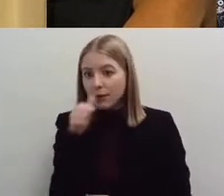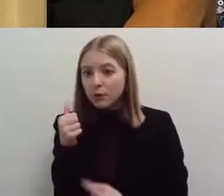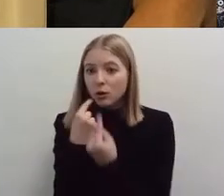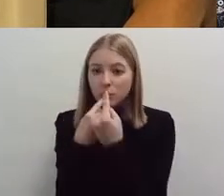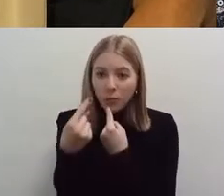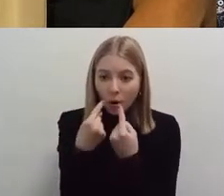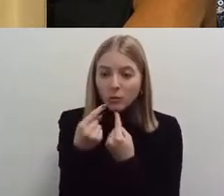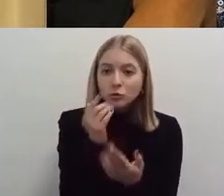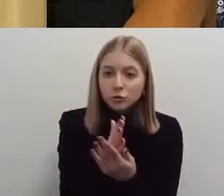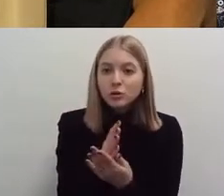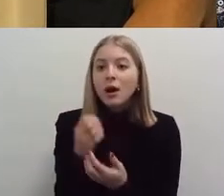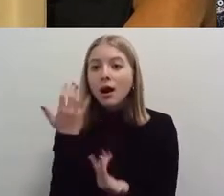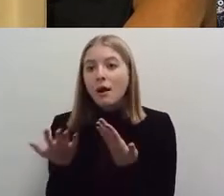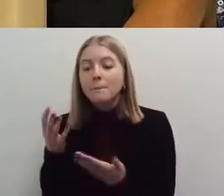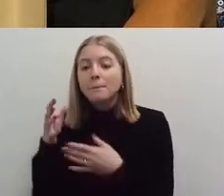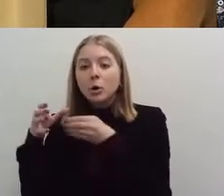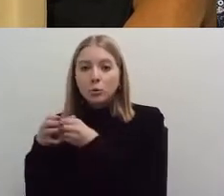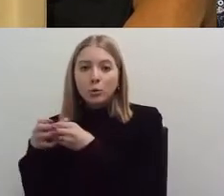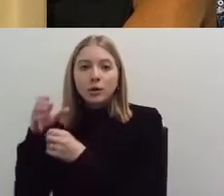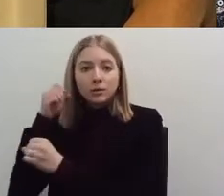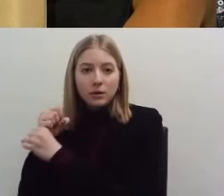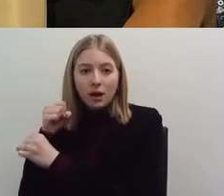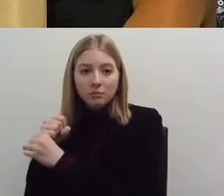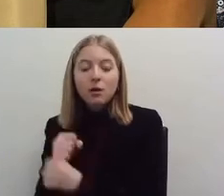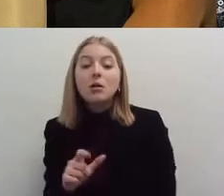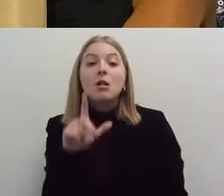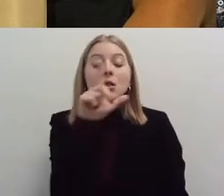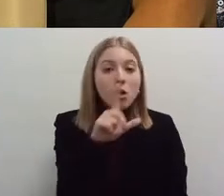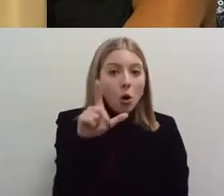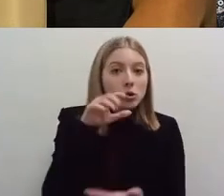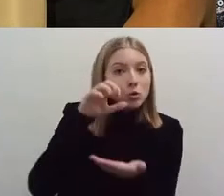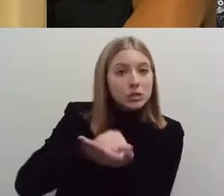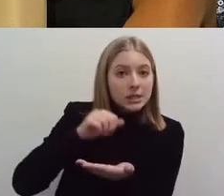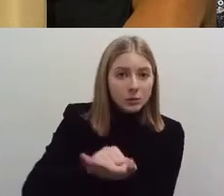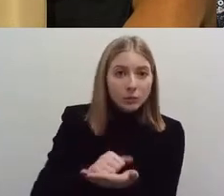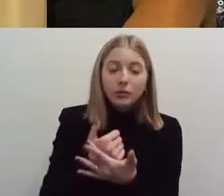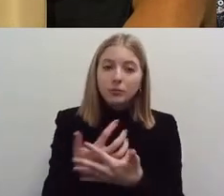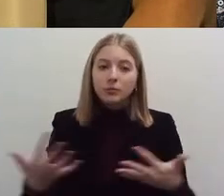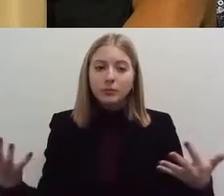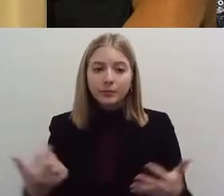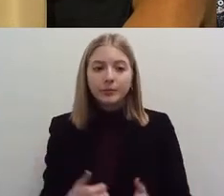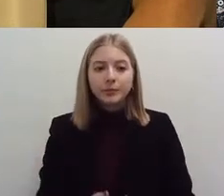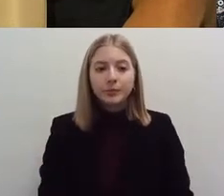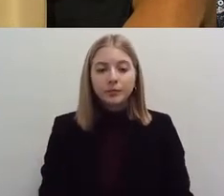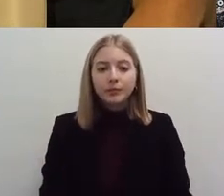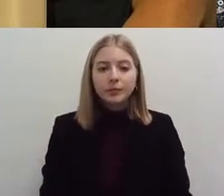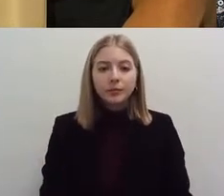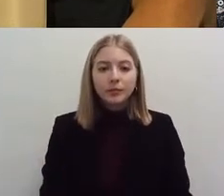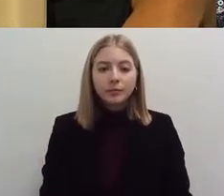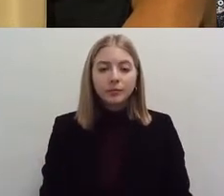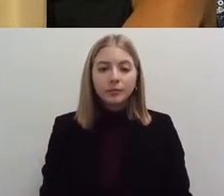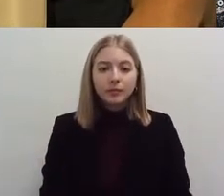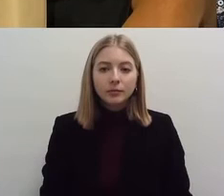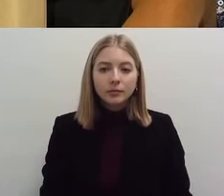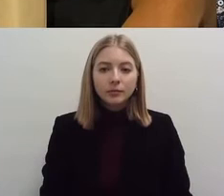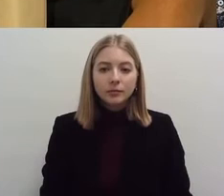interests and strengths that teenagers have. There is always such a thing. We can find and they can find in every